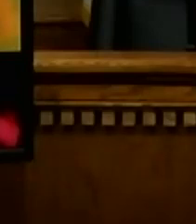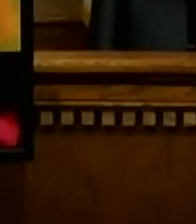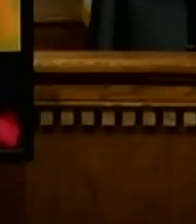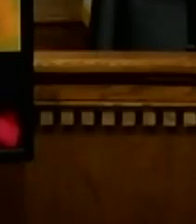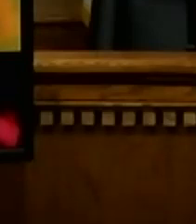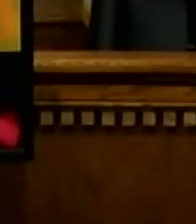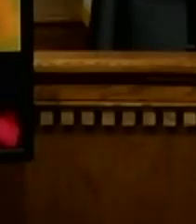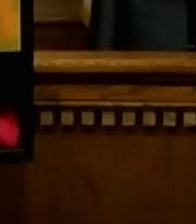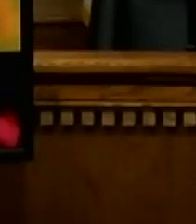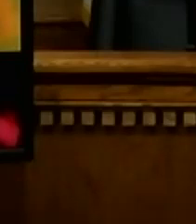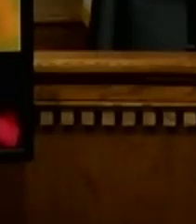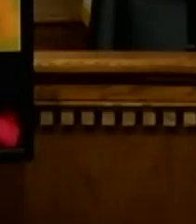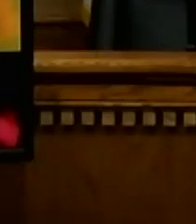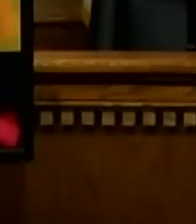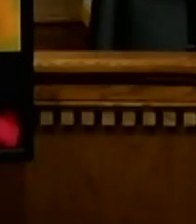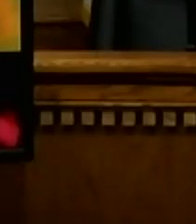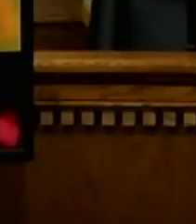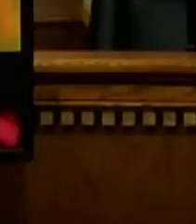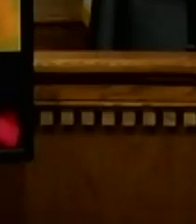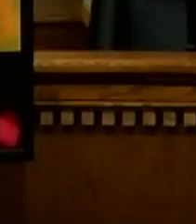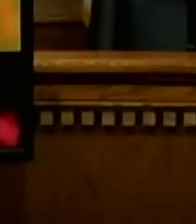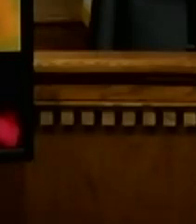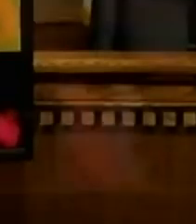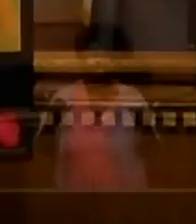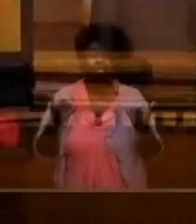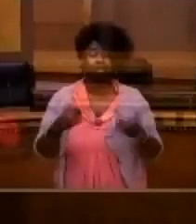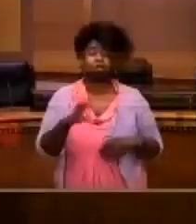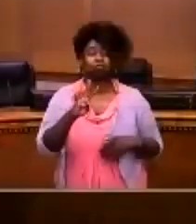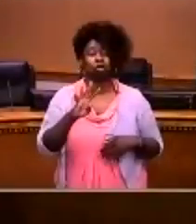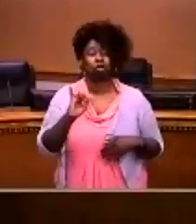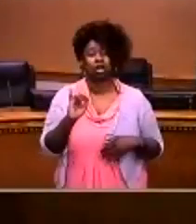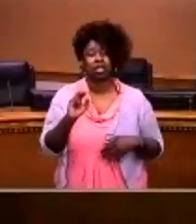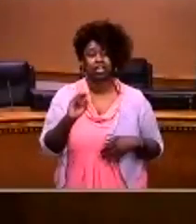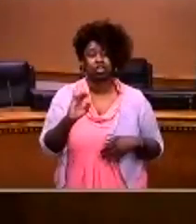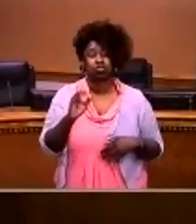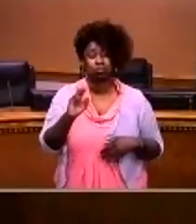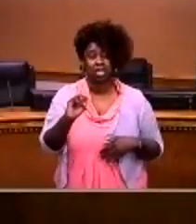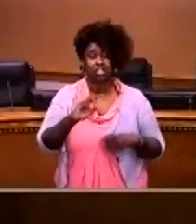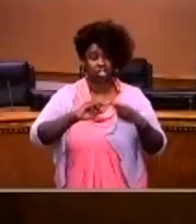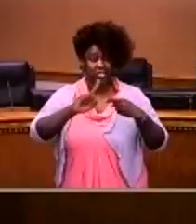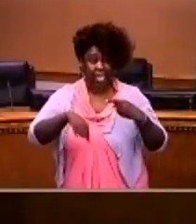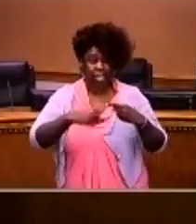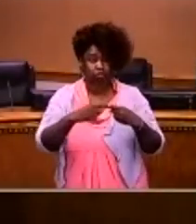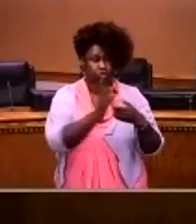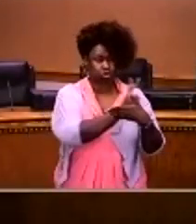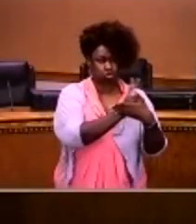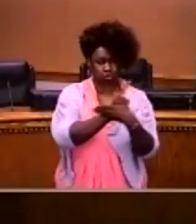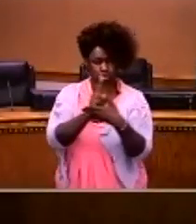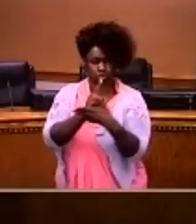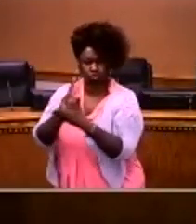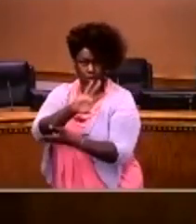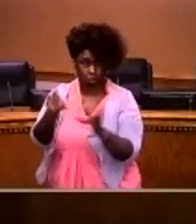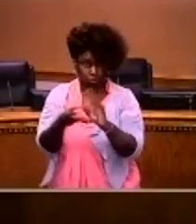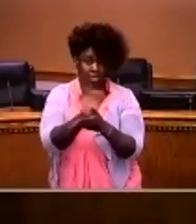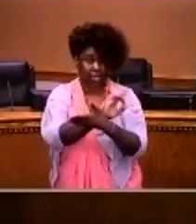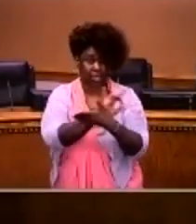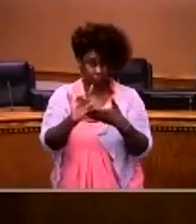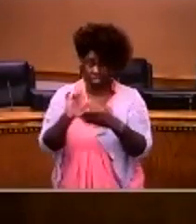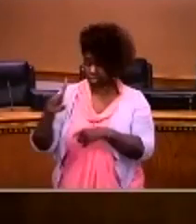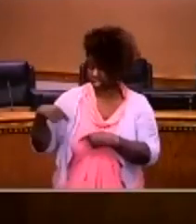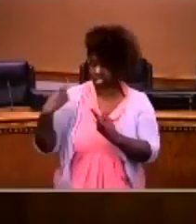Good morning, Pitt County. Today marks 4 incubation cycles, or 8 weeks, since we identified the first case of COVID-19 in Pitt